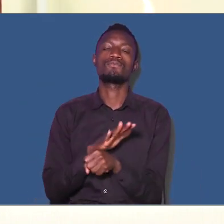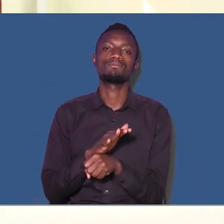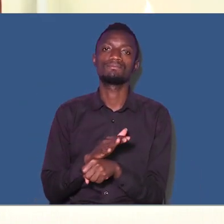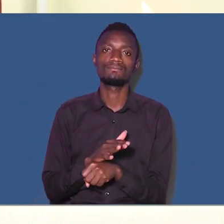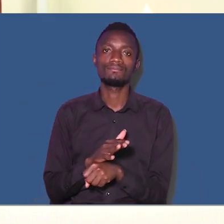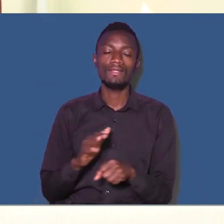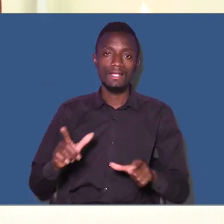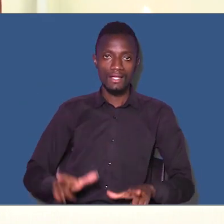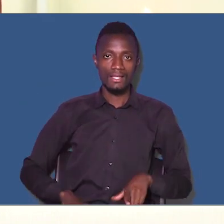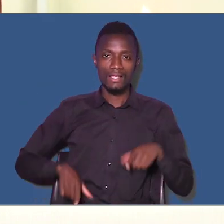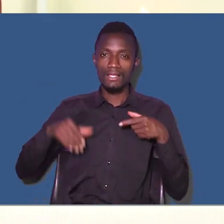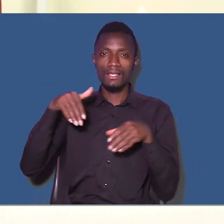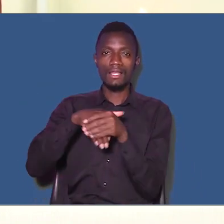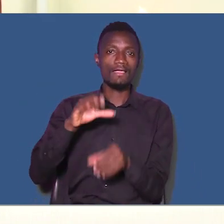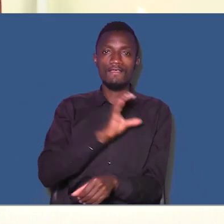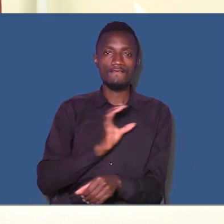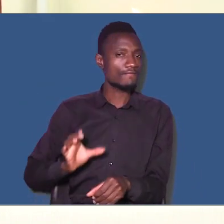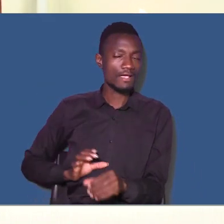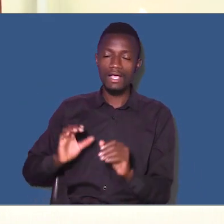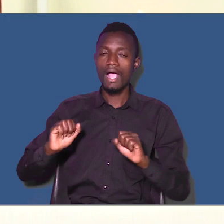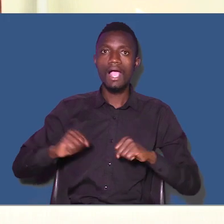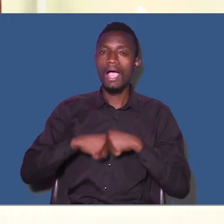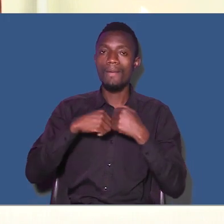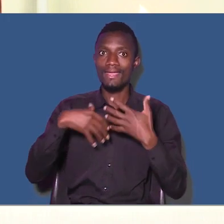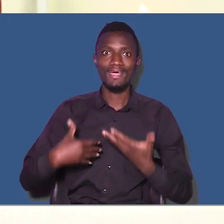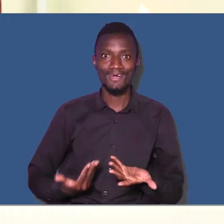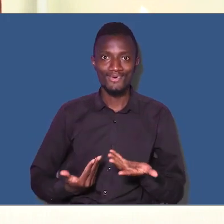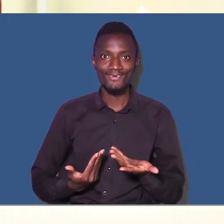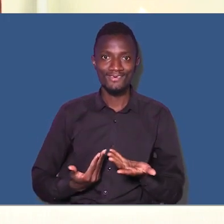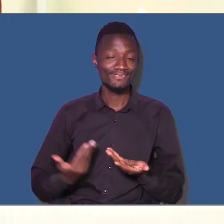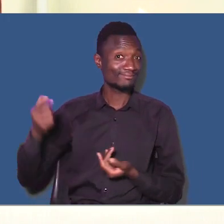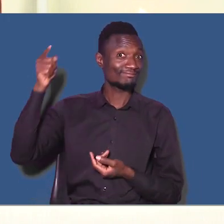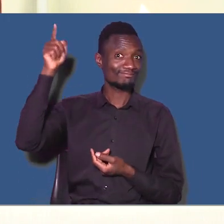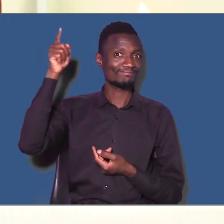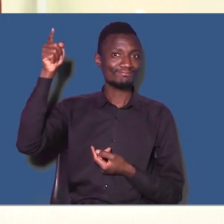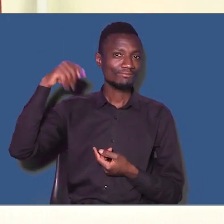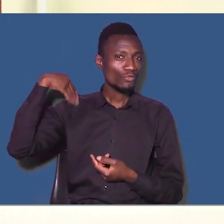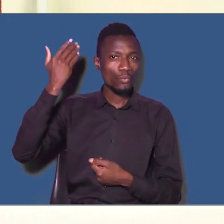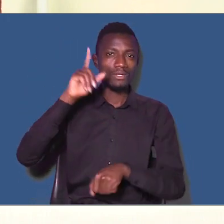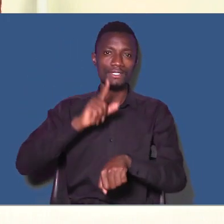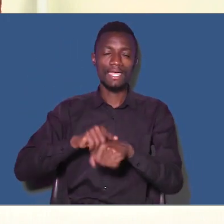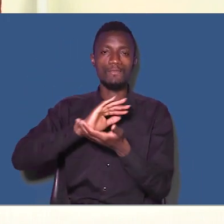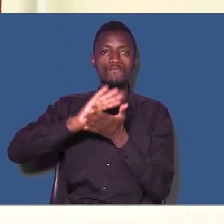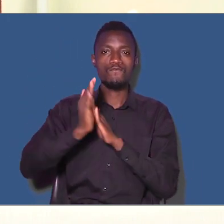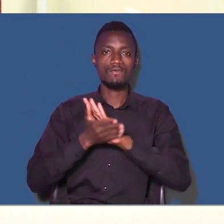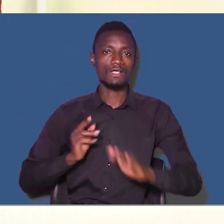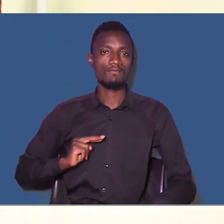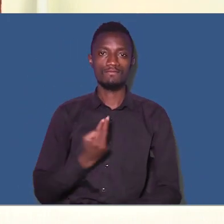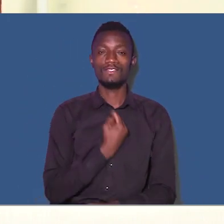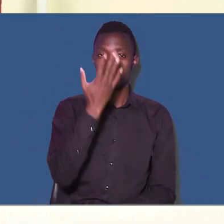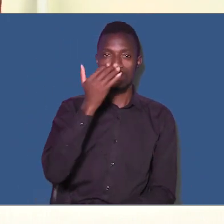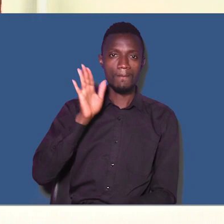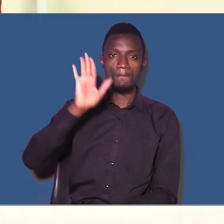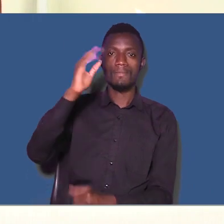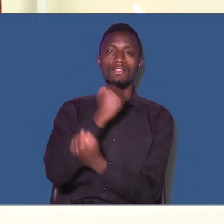higher plane because of his overflowing forgiveness, because of his love,